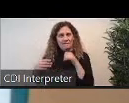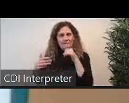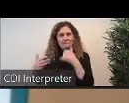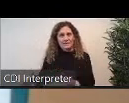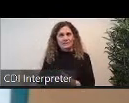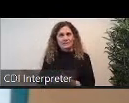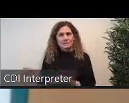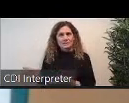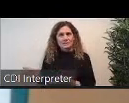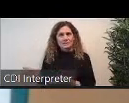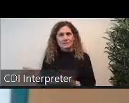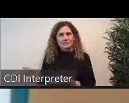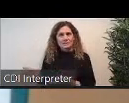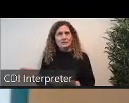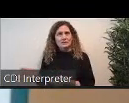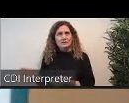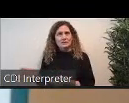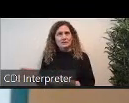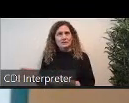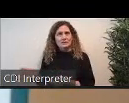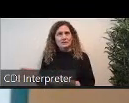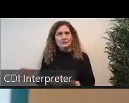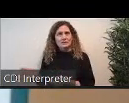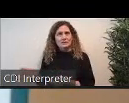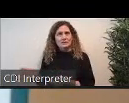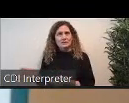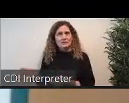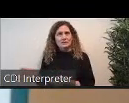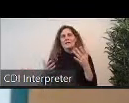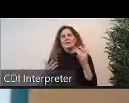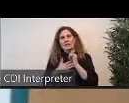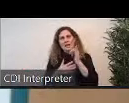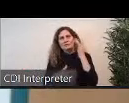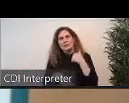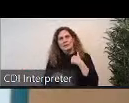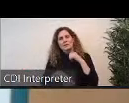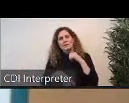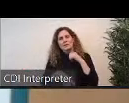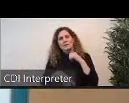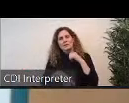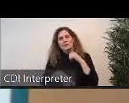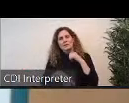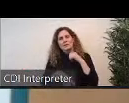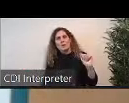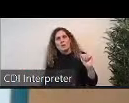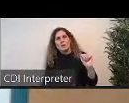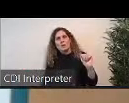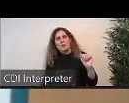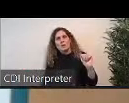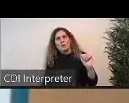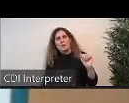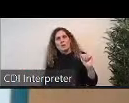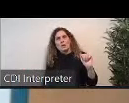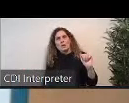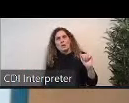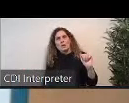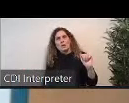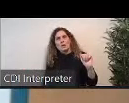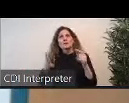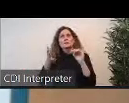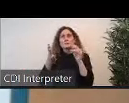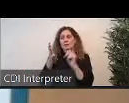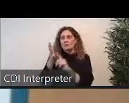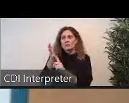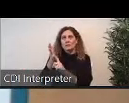March 1st date. I believe it was in late January where the State Department of Health Services had indicated that these would be the next